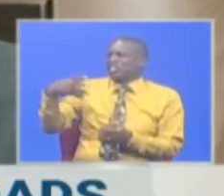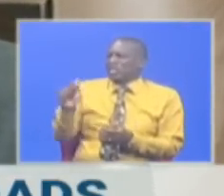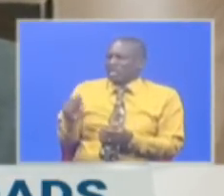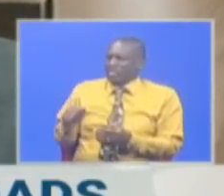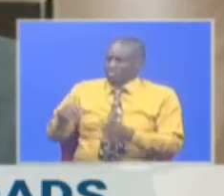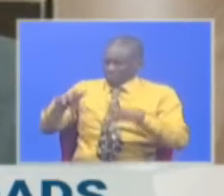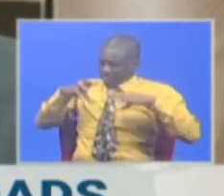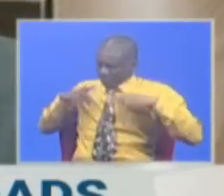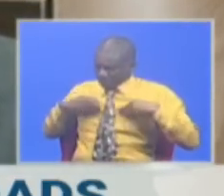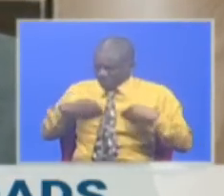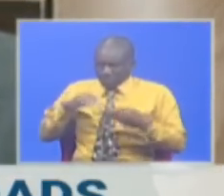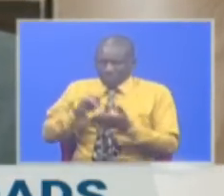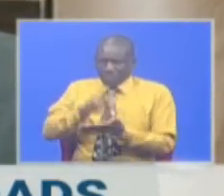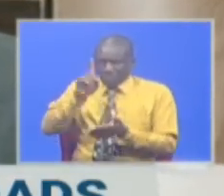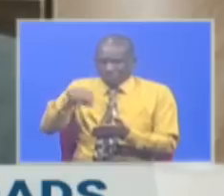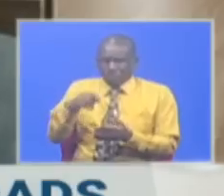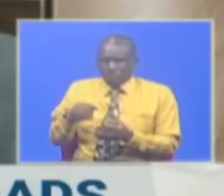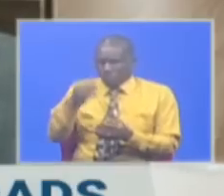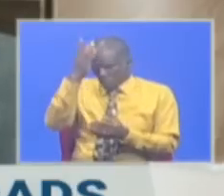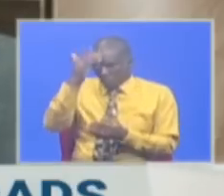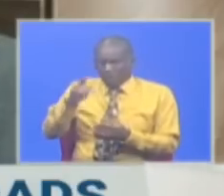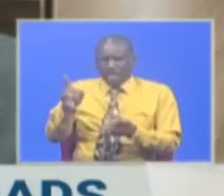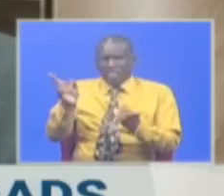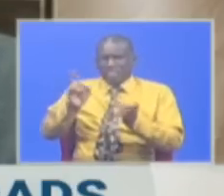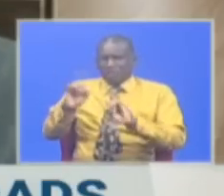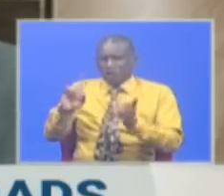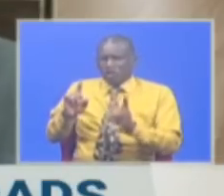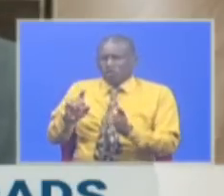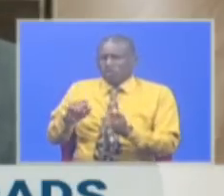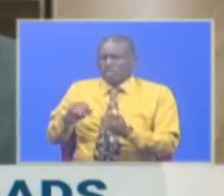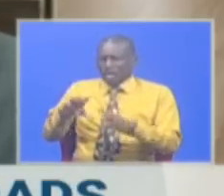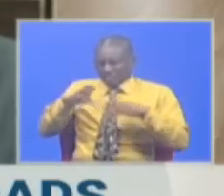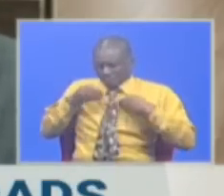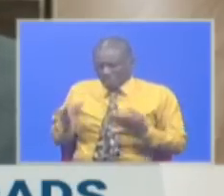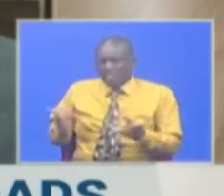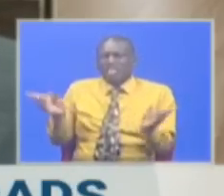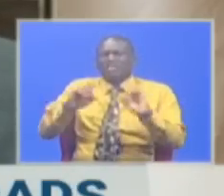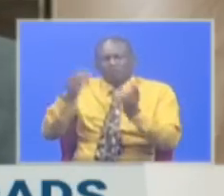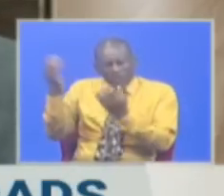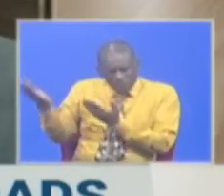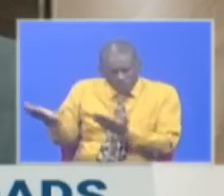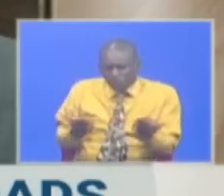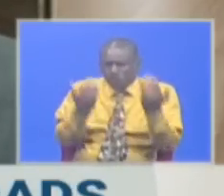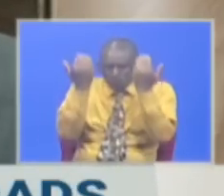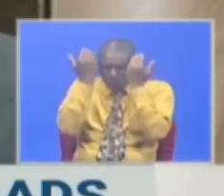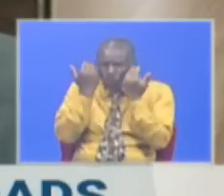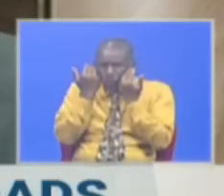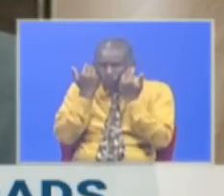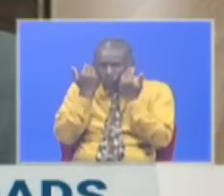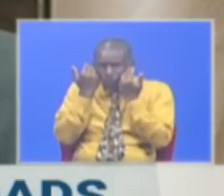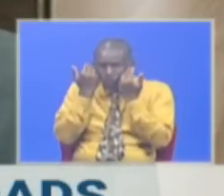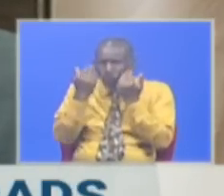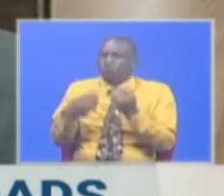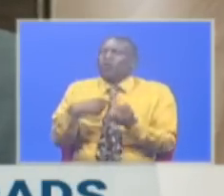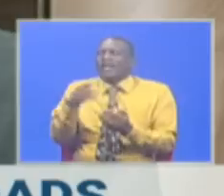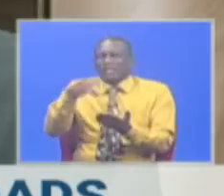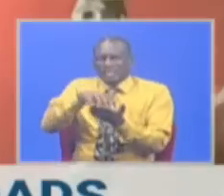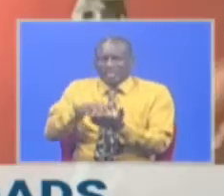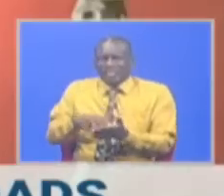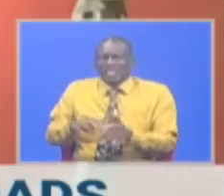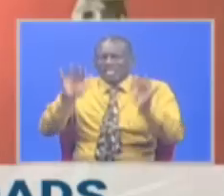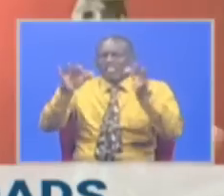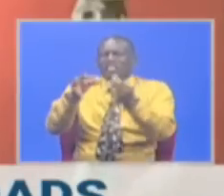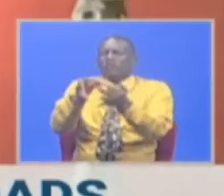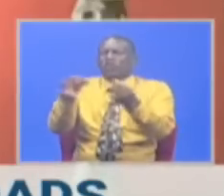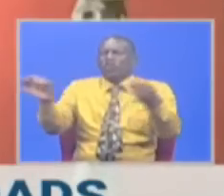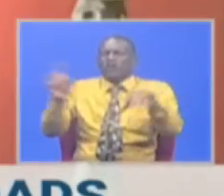could it happen here? Because the evidence was not brought to court. They were never brought to this court to take plea. They took a long time in Mombasa,